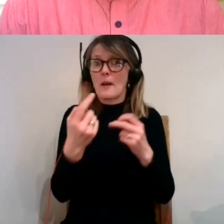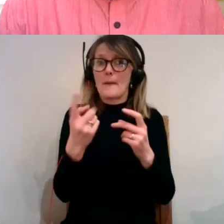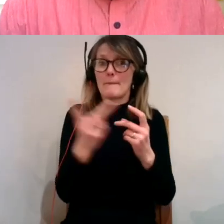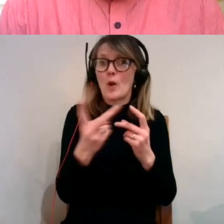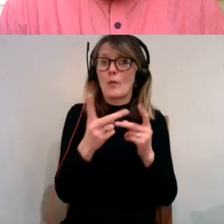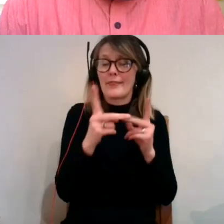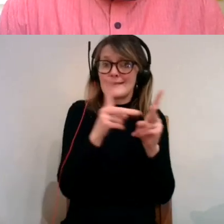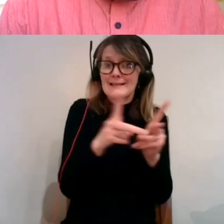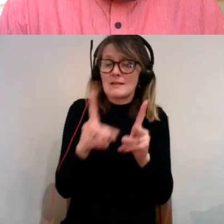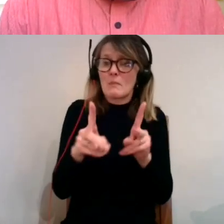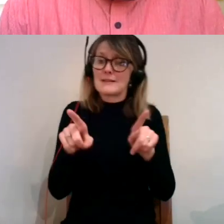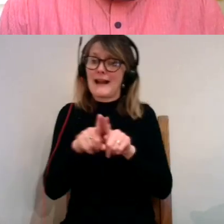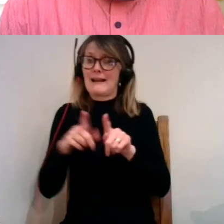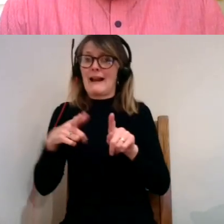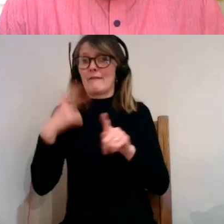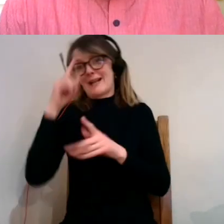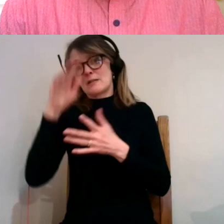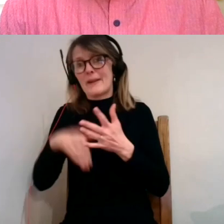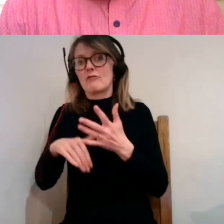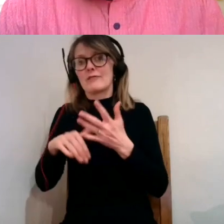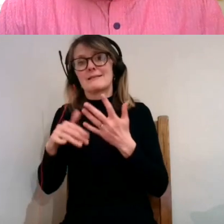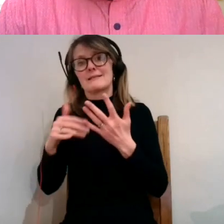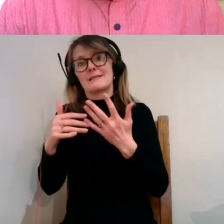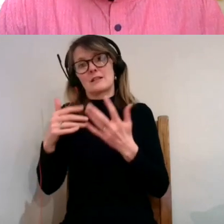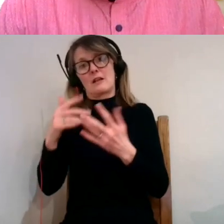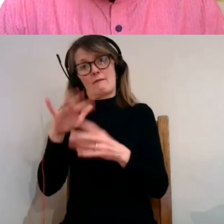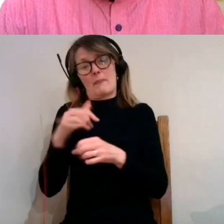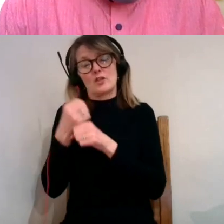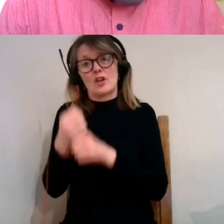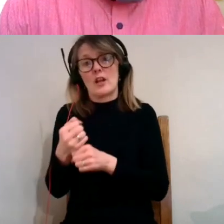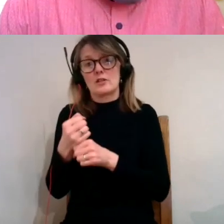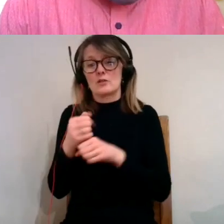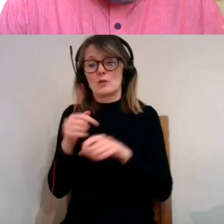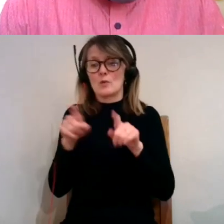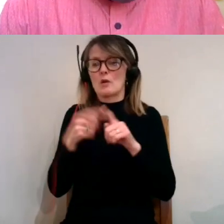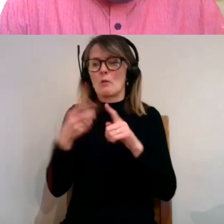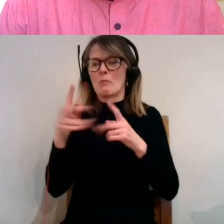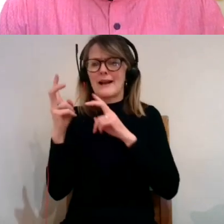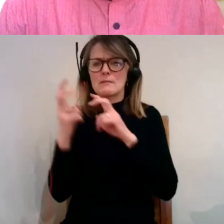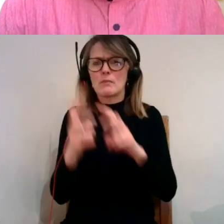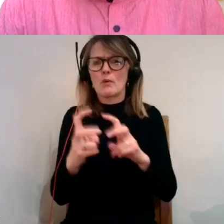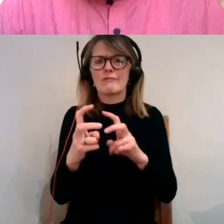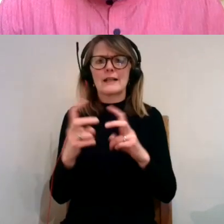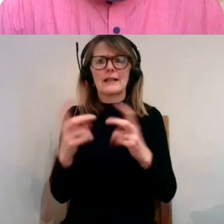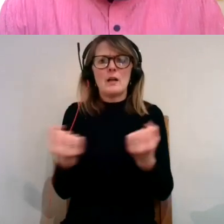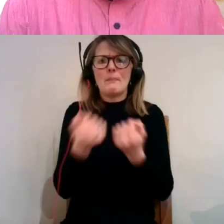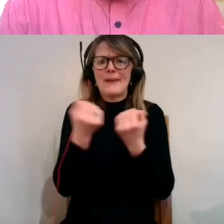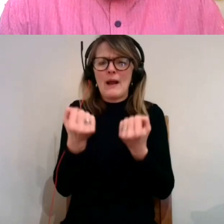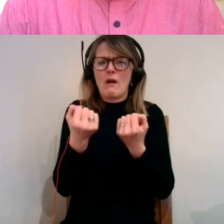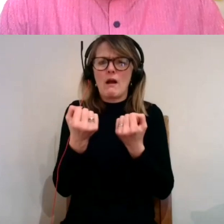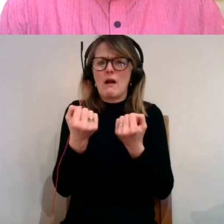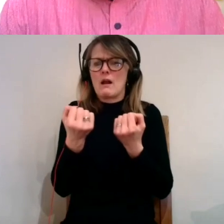lived manifestations of the church. We've also been exploring what it means for power to be